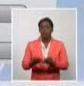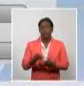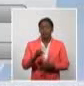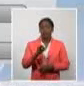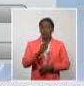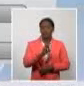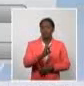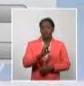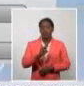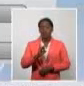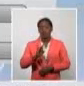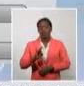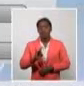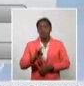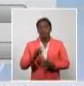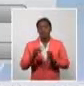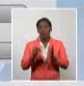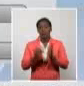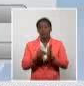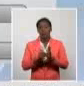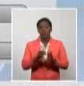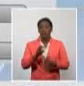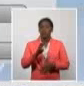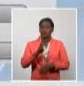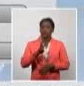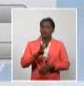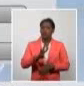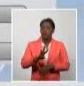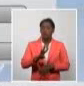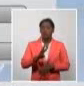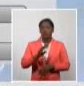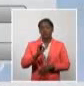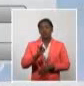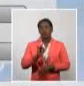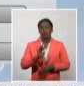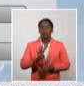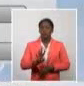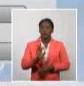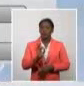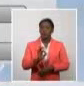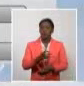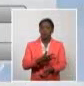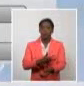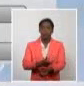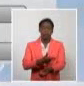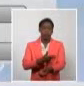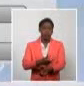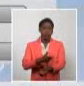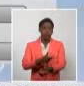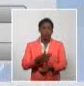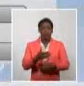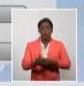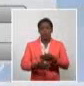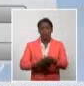1,840 are positive. This represents that